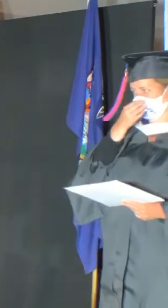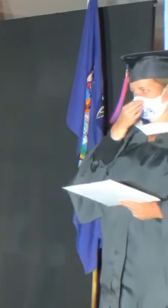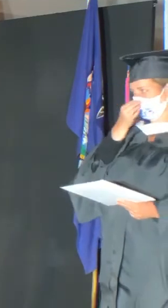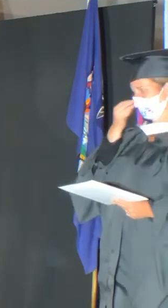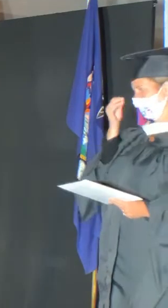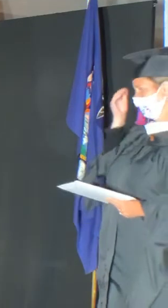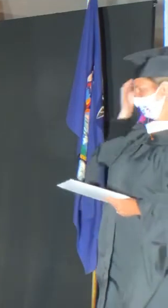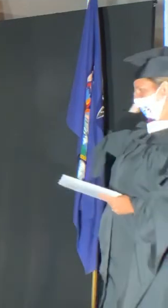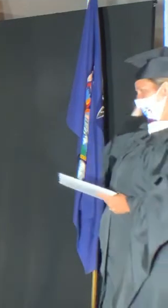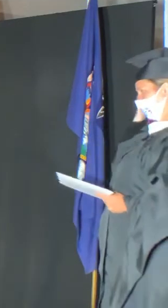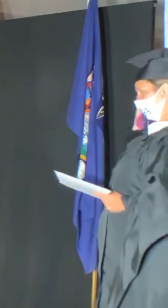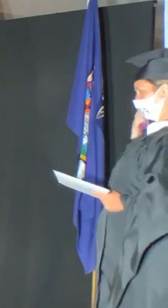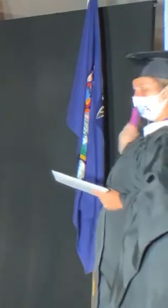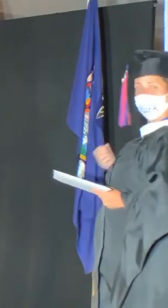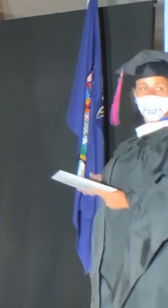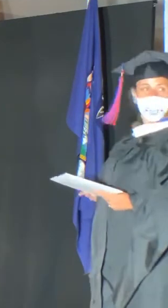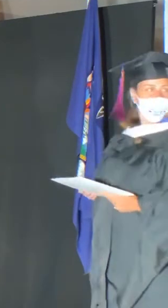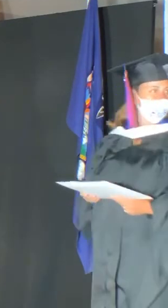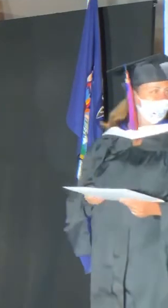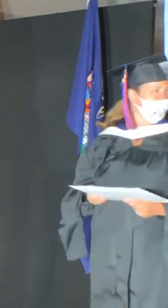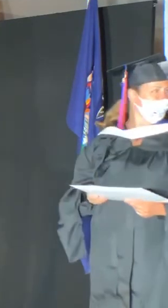Fiona Lee Thomas.